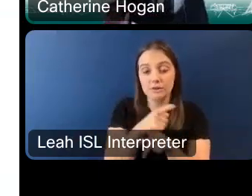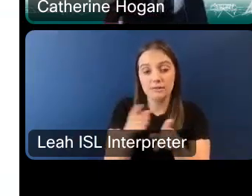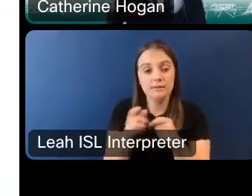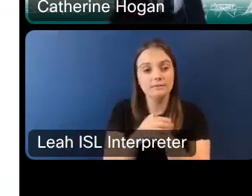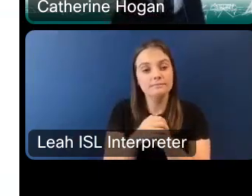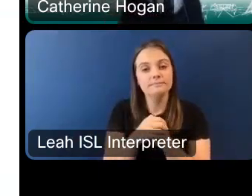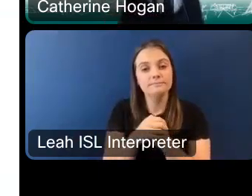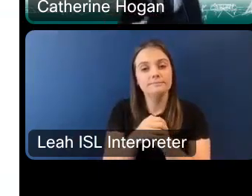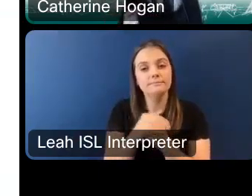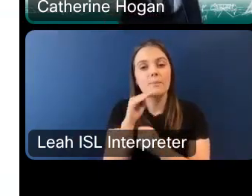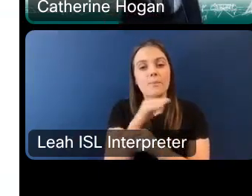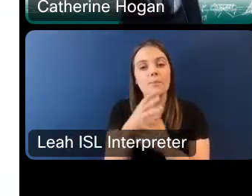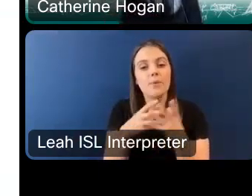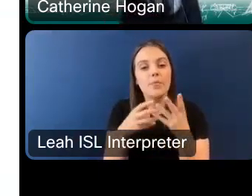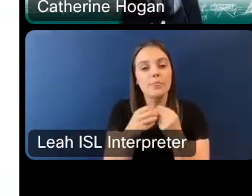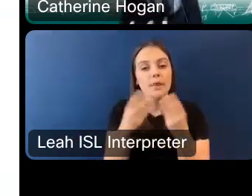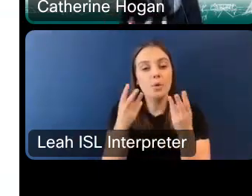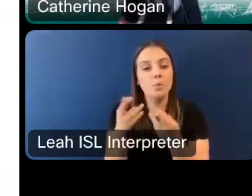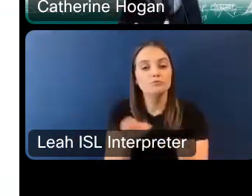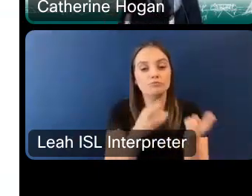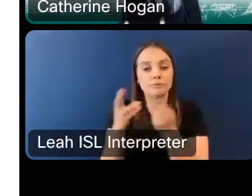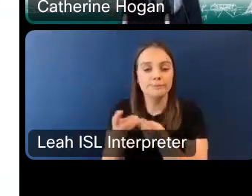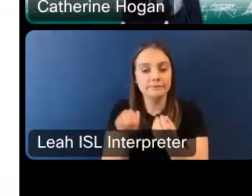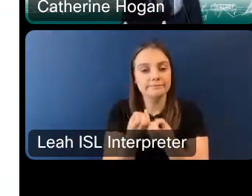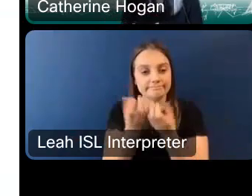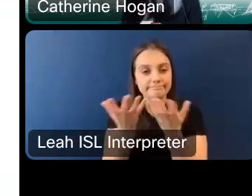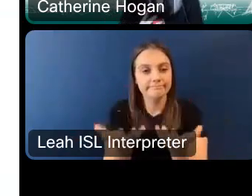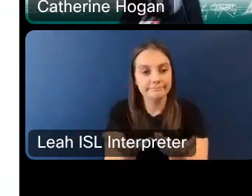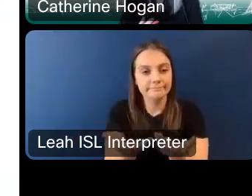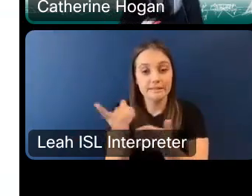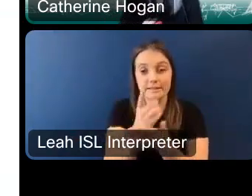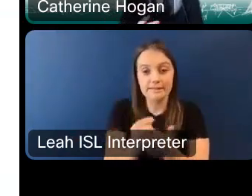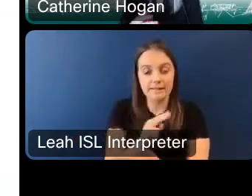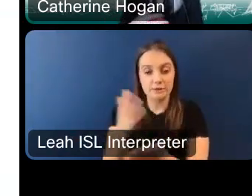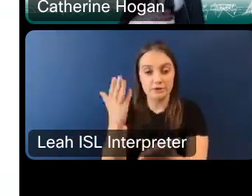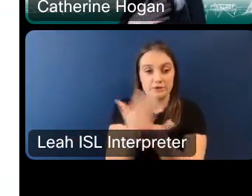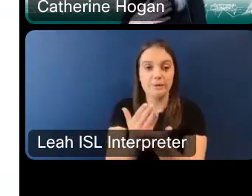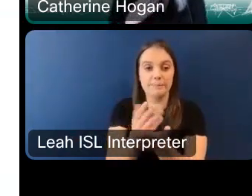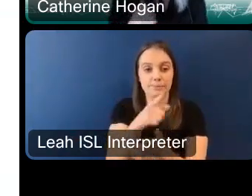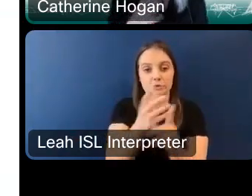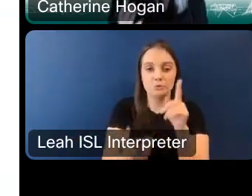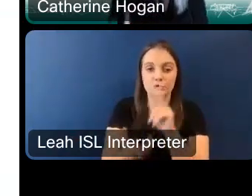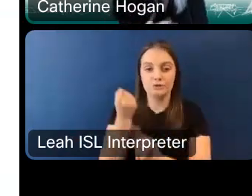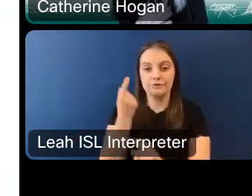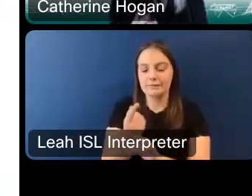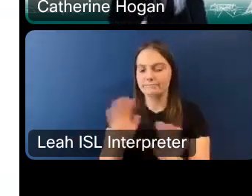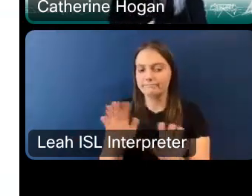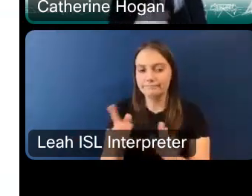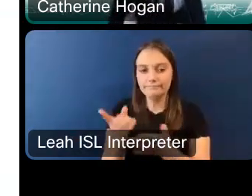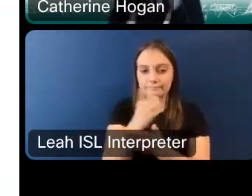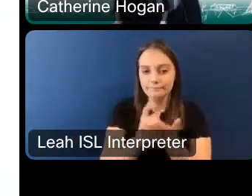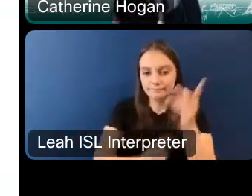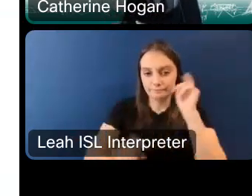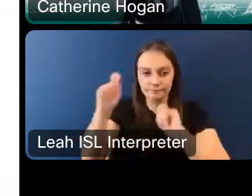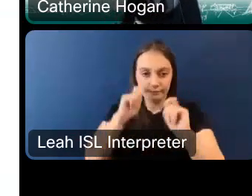the important thing to reiterate really is that the design doesn't stop once you get to this stage, that the design thinking and the design approach